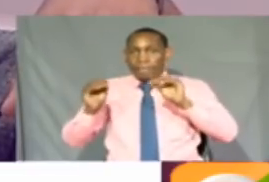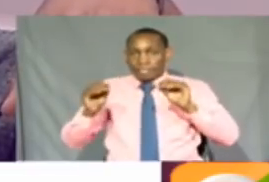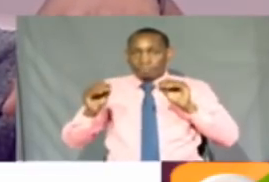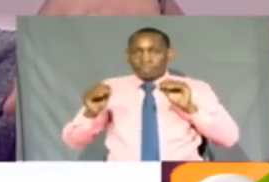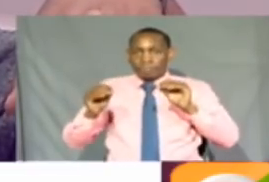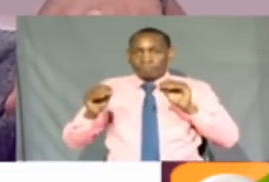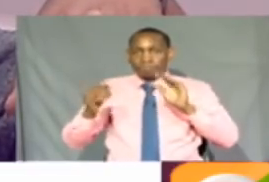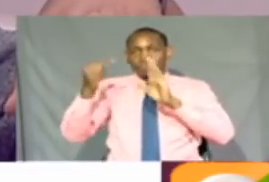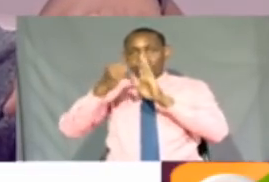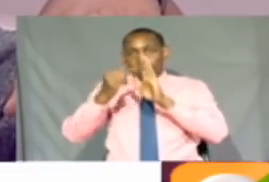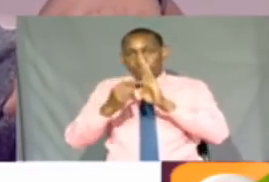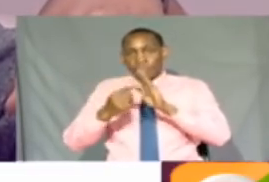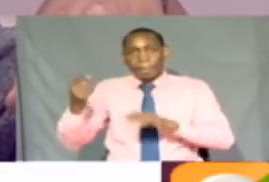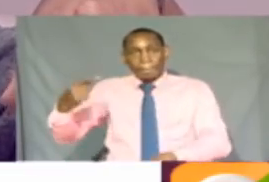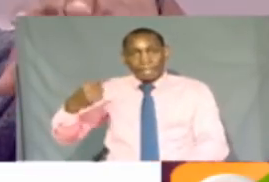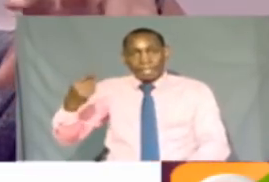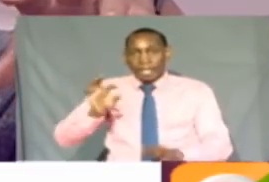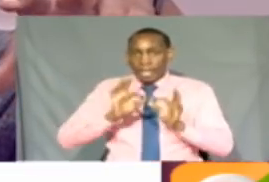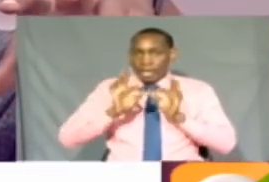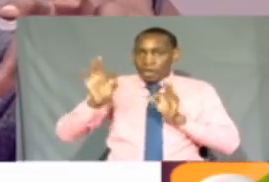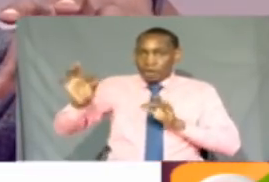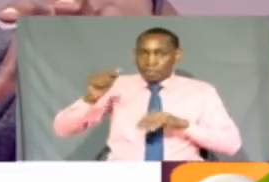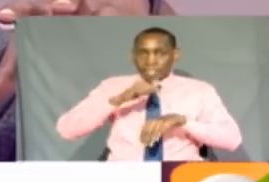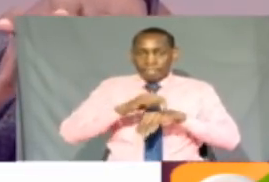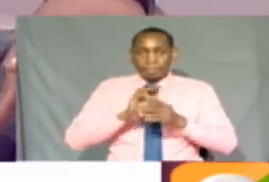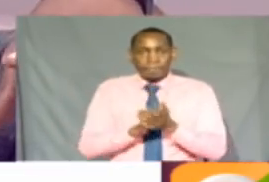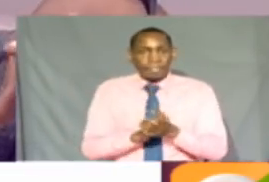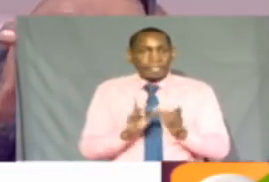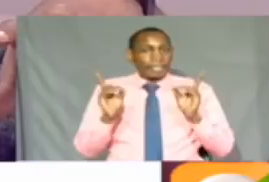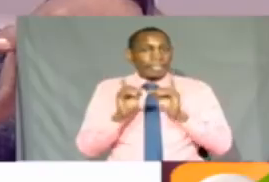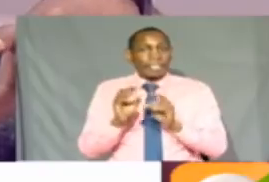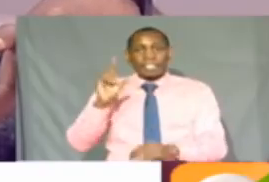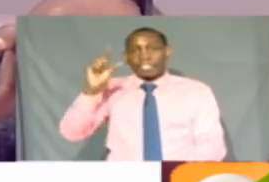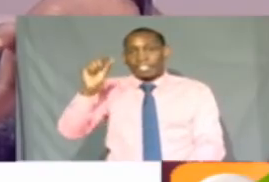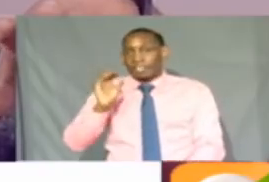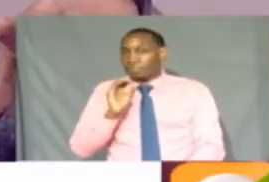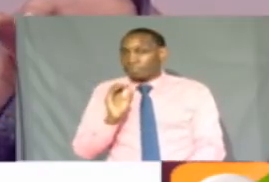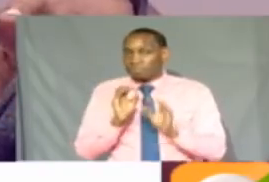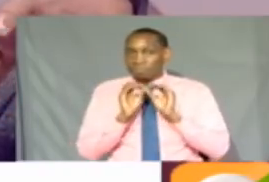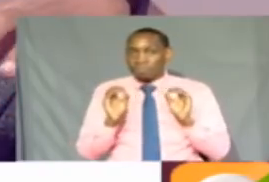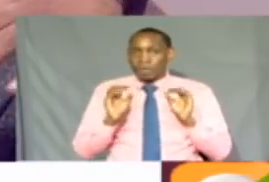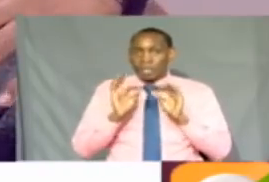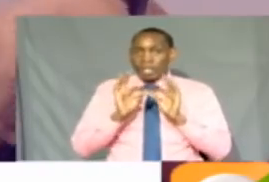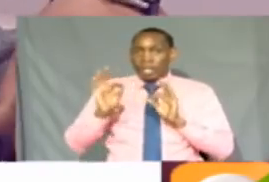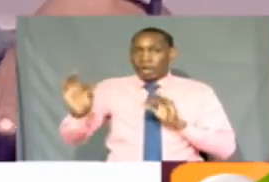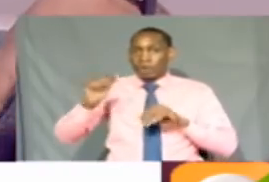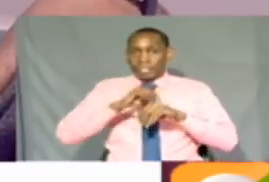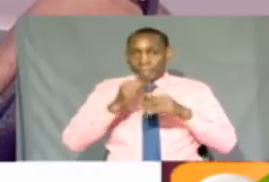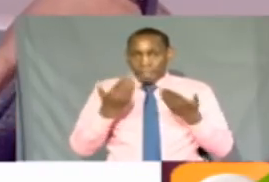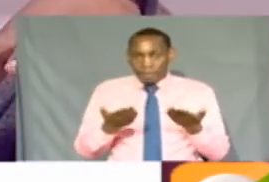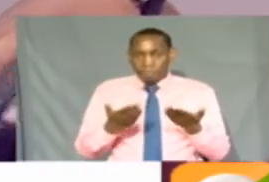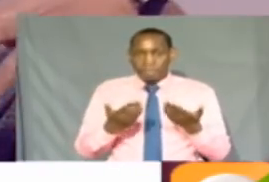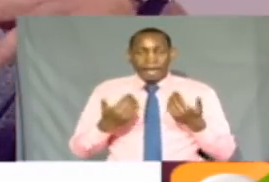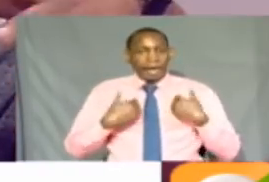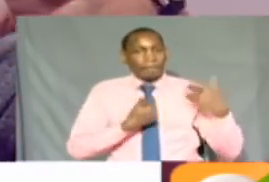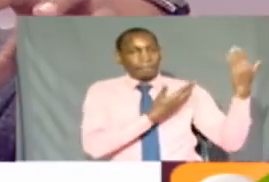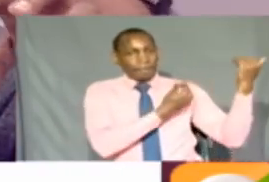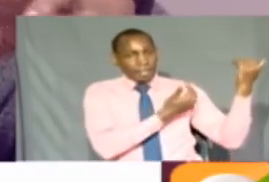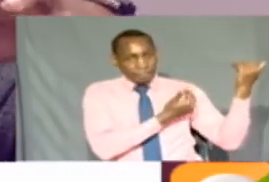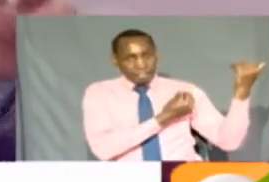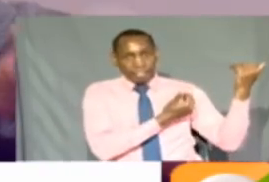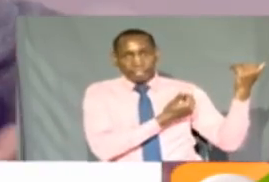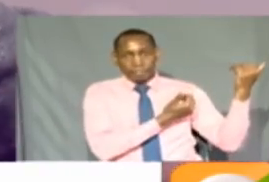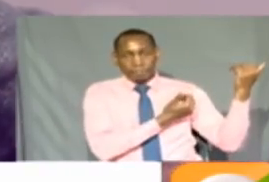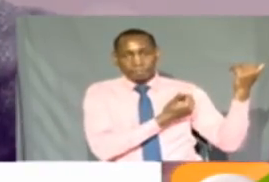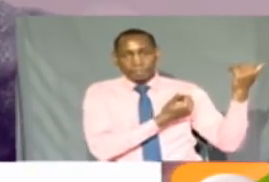month. So long term, and dating isn't cheap. So long term is like, and very many expectations. I haven't